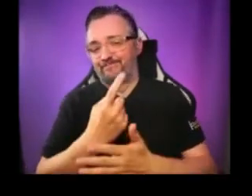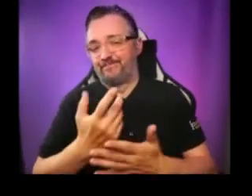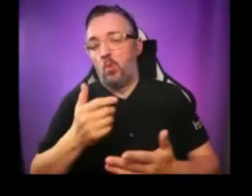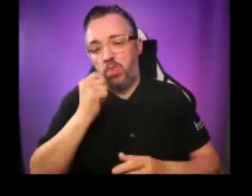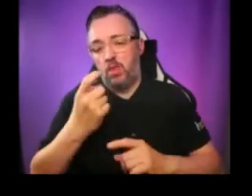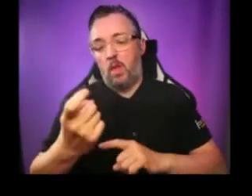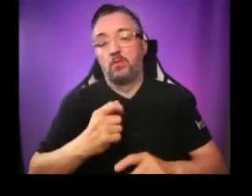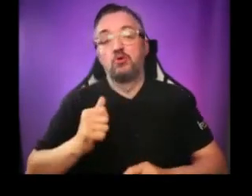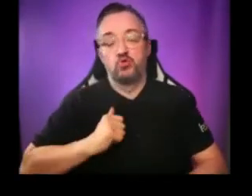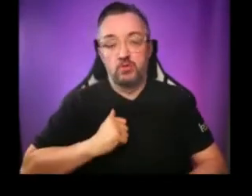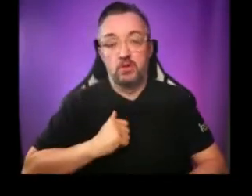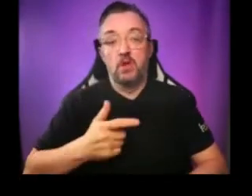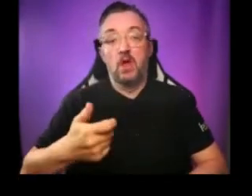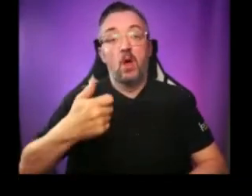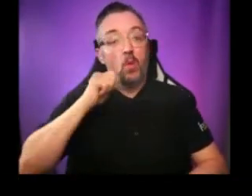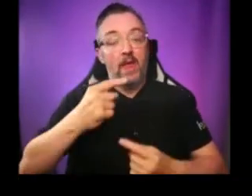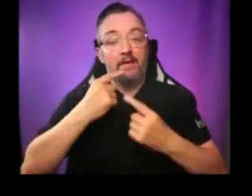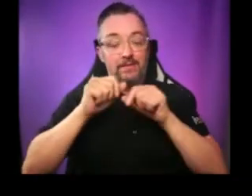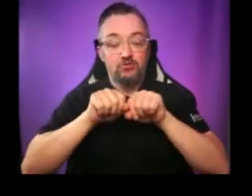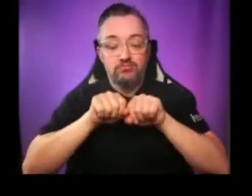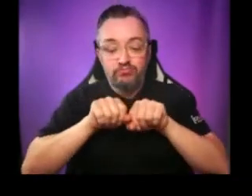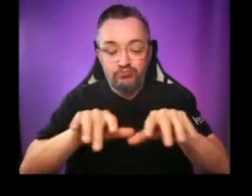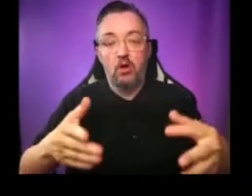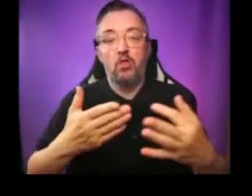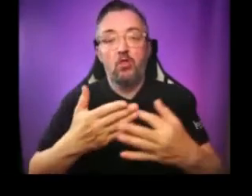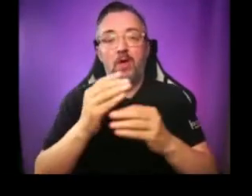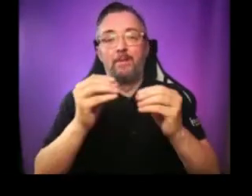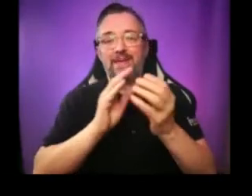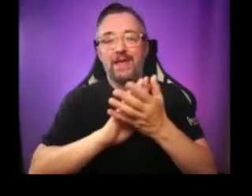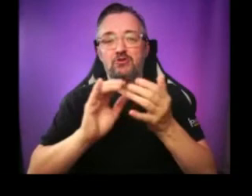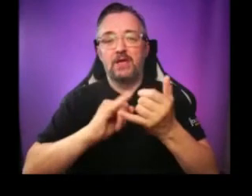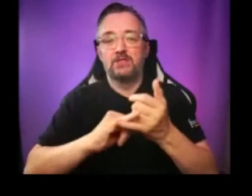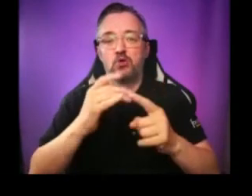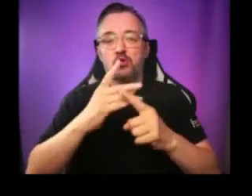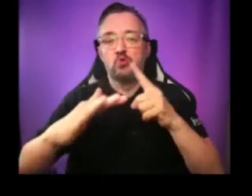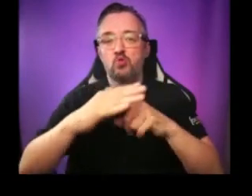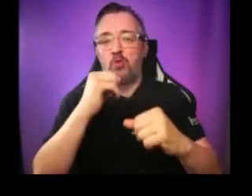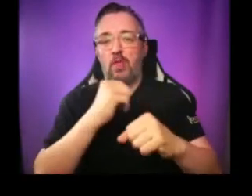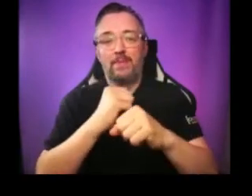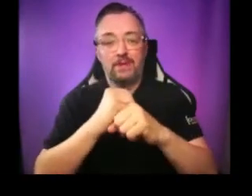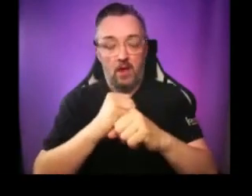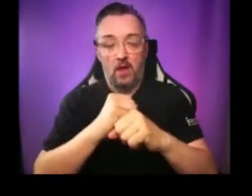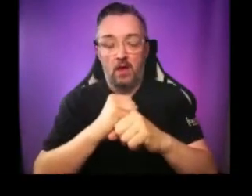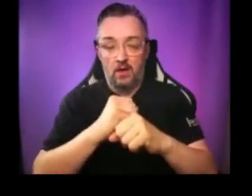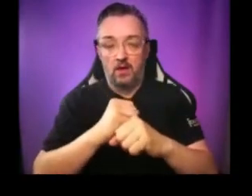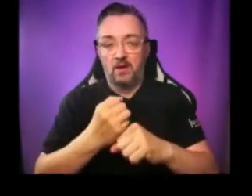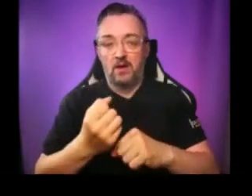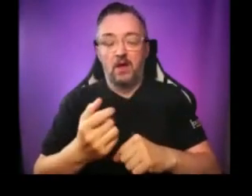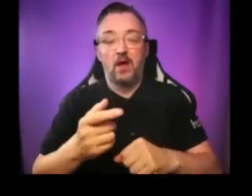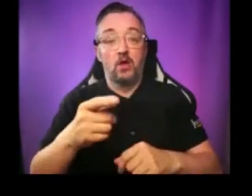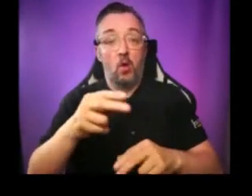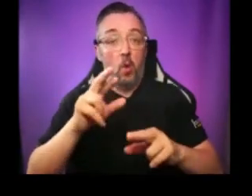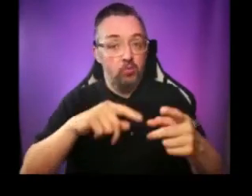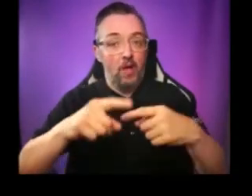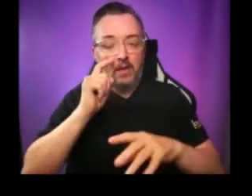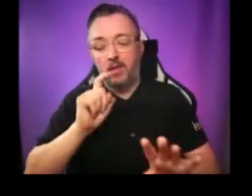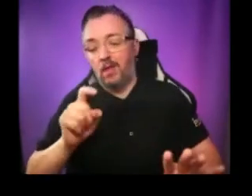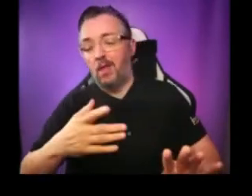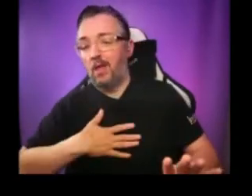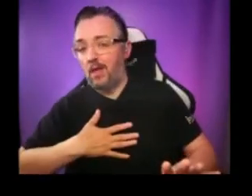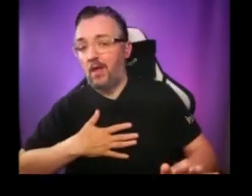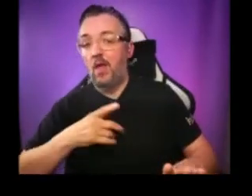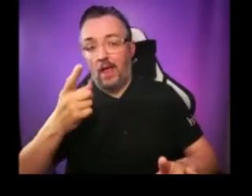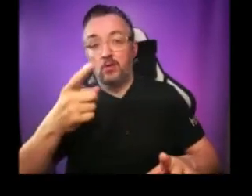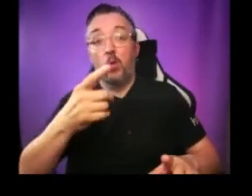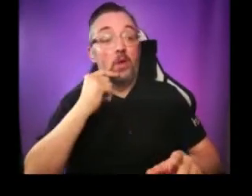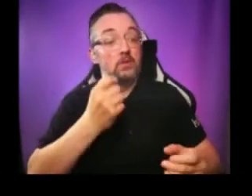will include dissemination through the BHS social media channels and mailing lists. So do stay tuned, and we'd love for you to take a peek and share through your networks